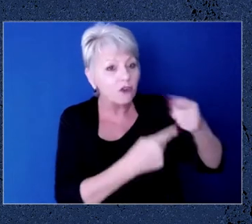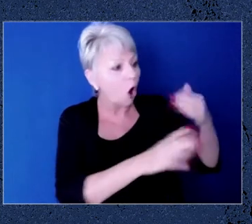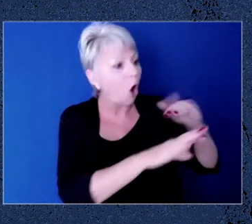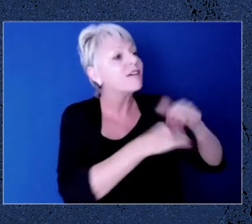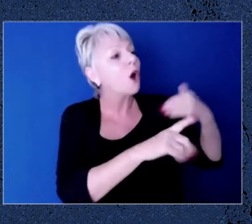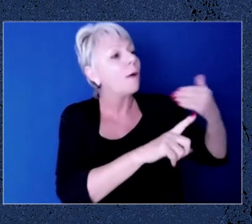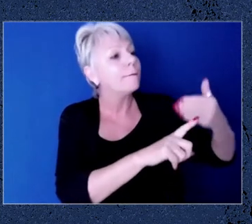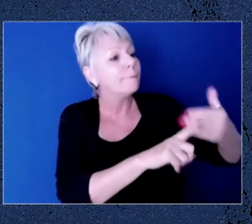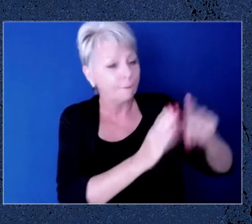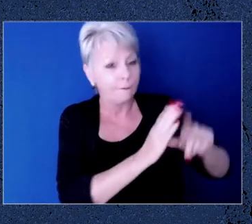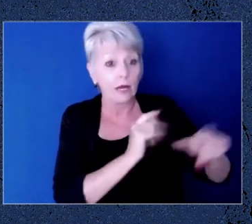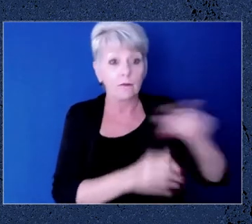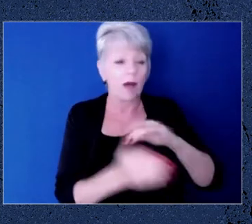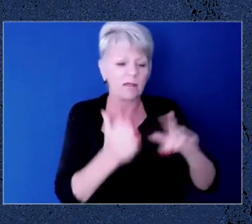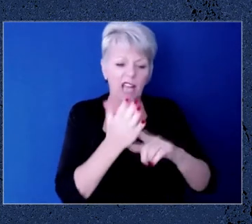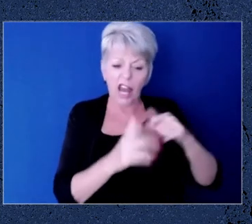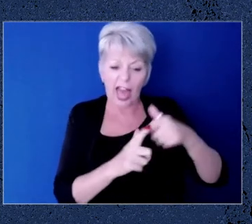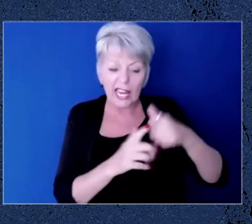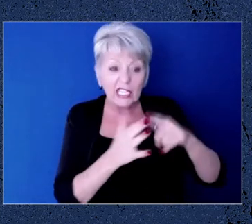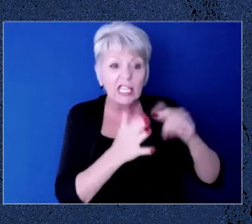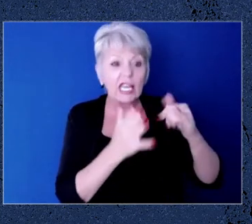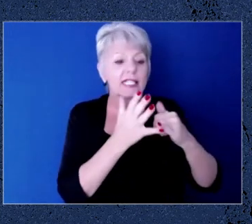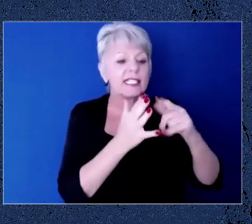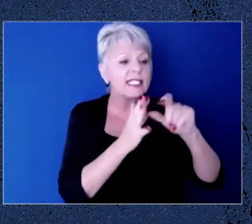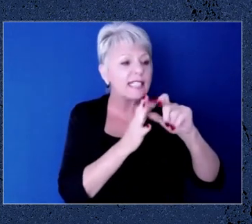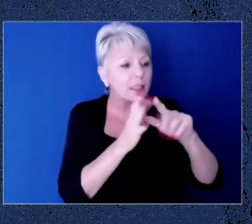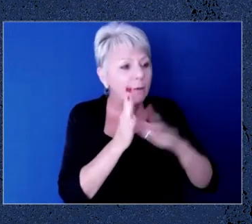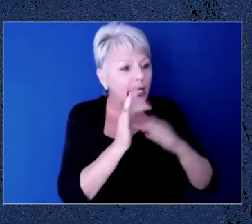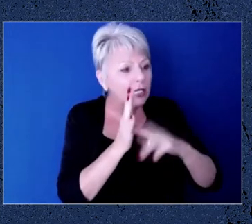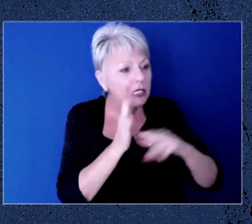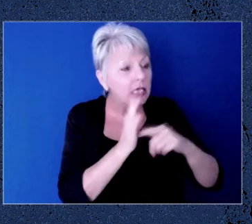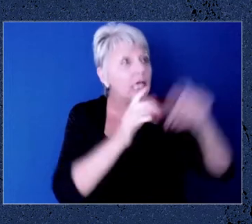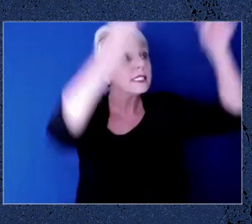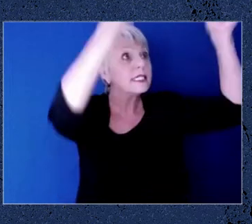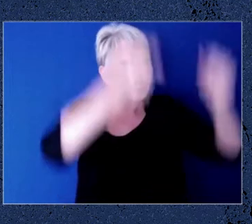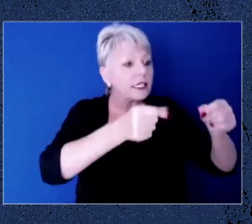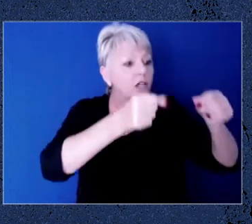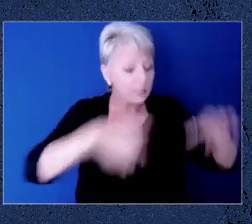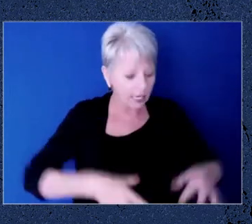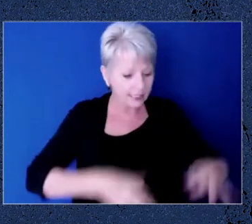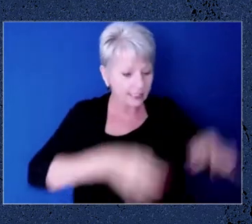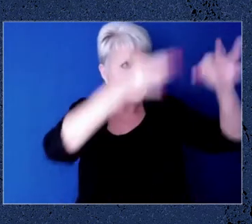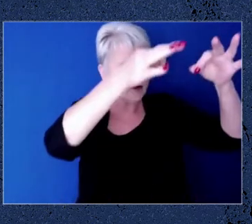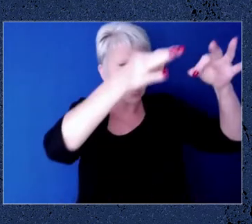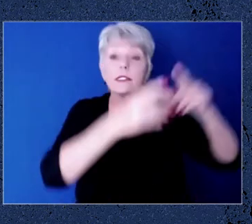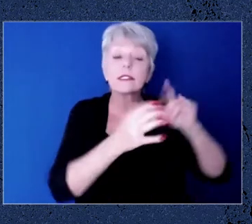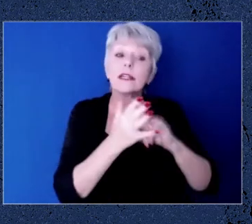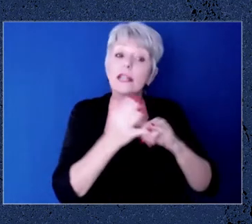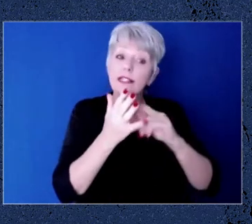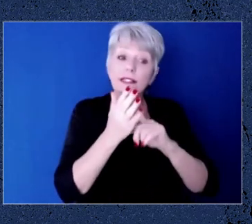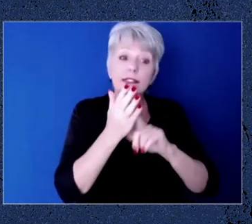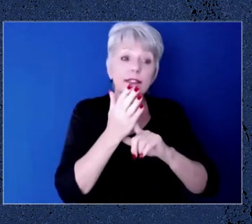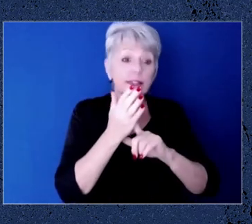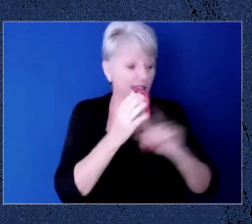it might be lake sediments, bog sediments, stalactites and stalagmites, what we call speleothems, the calcium accretions in